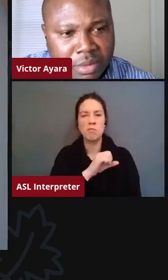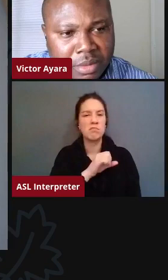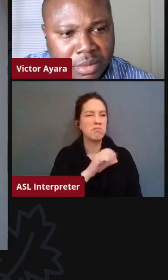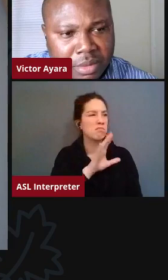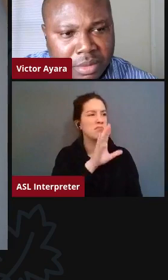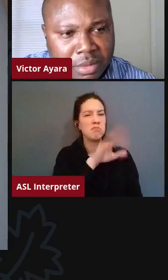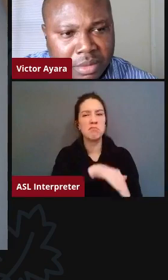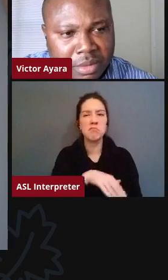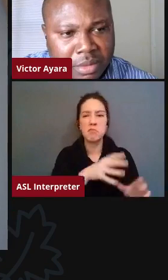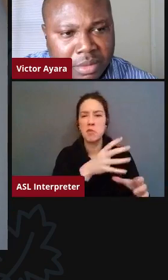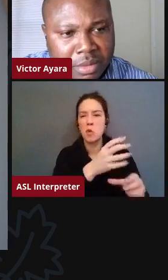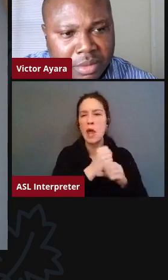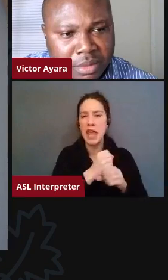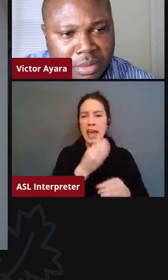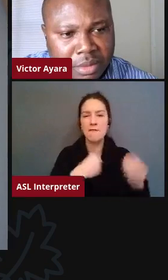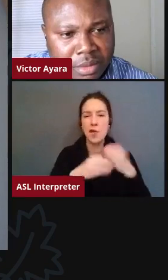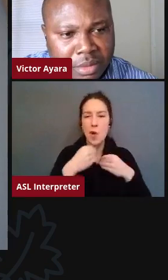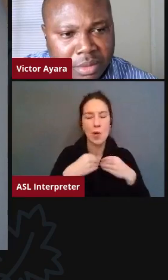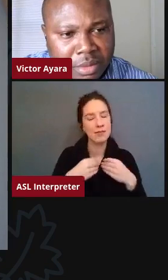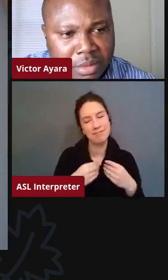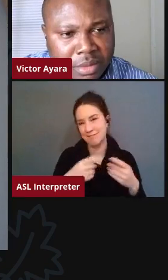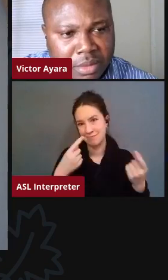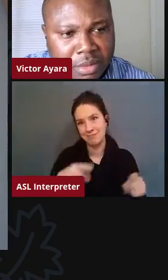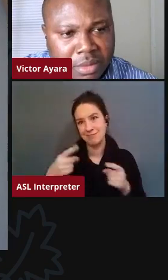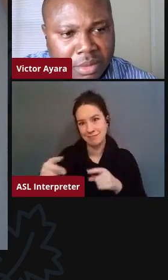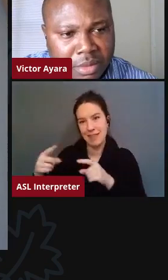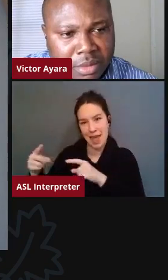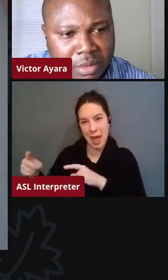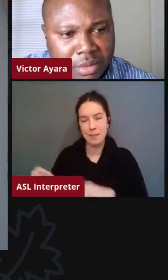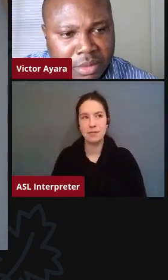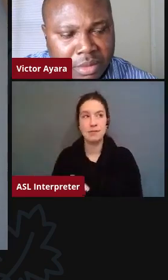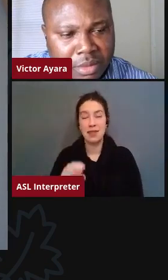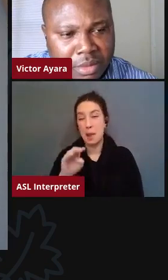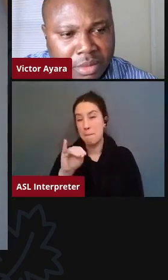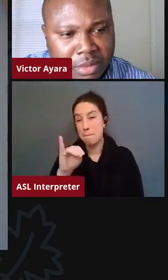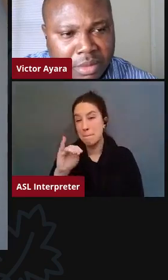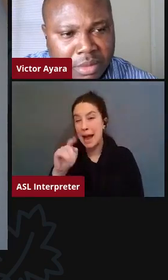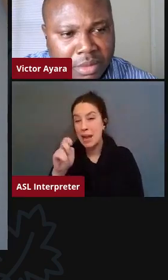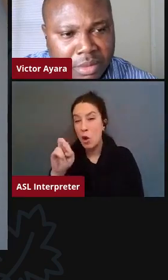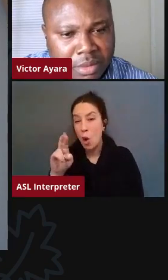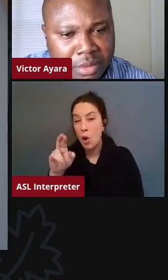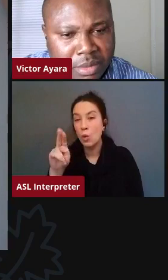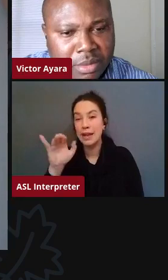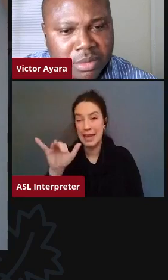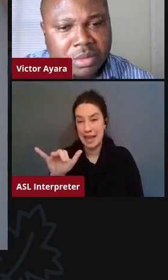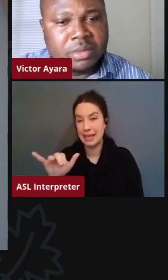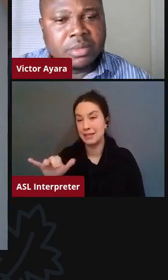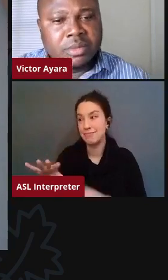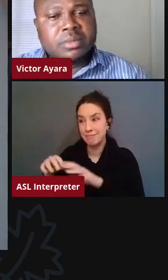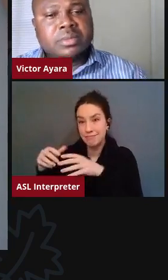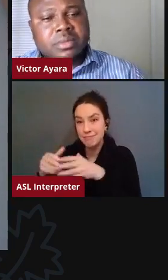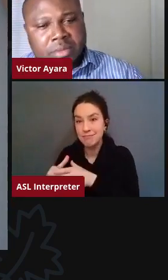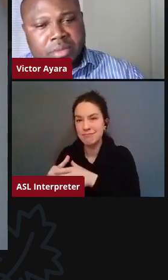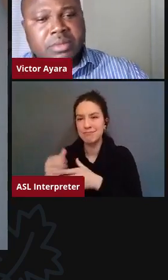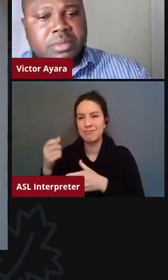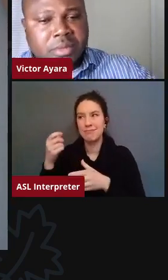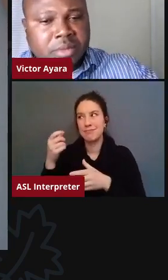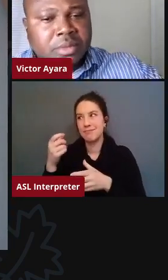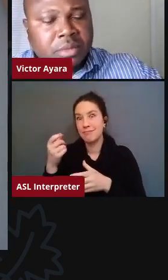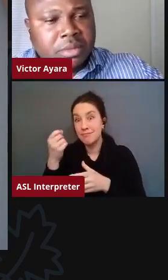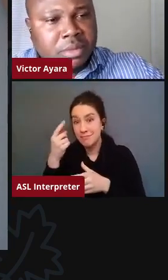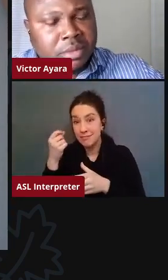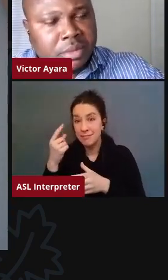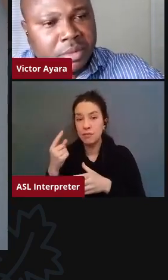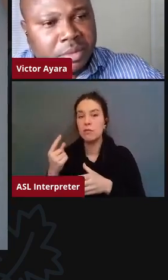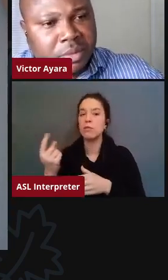a lot of times in terms of for minorities that they don't have all of those resources that they need in order to